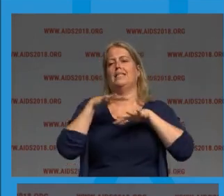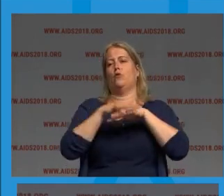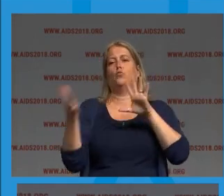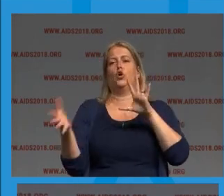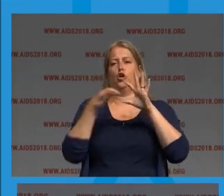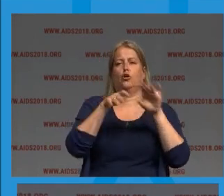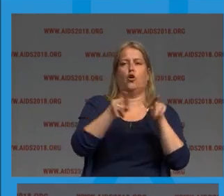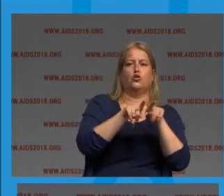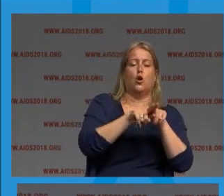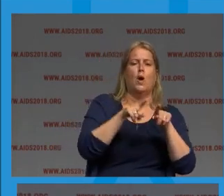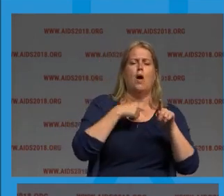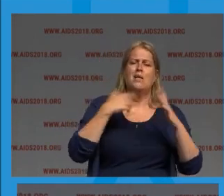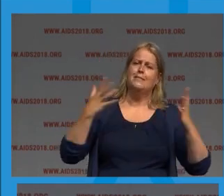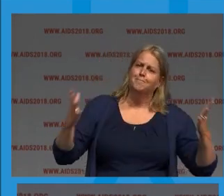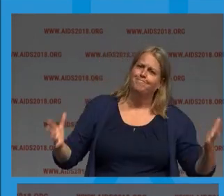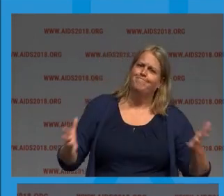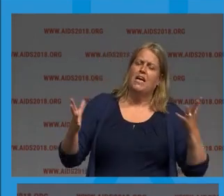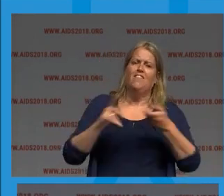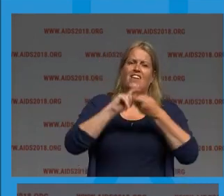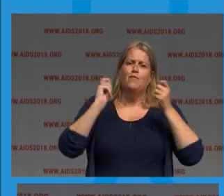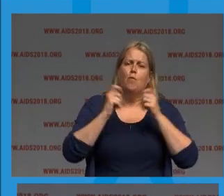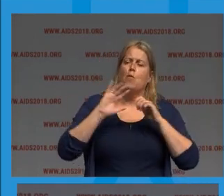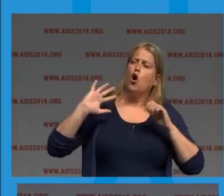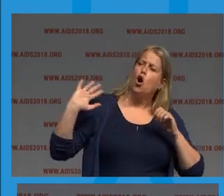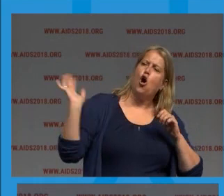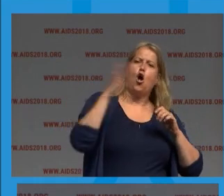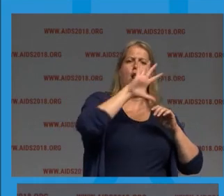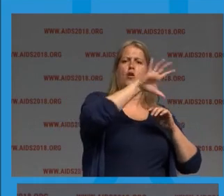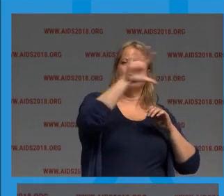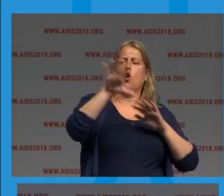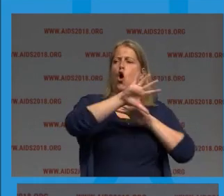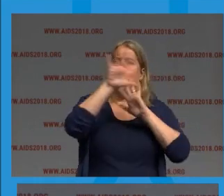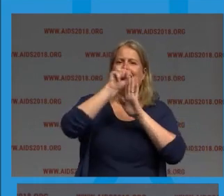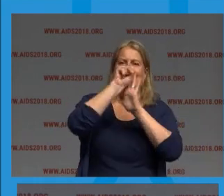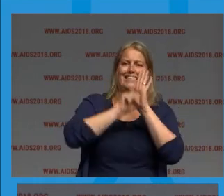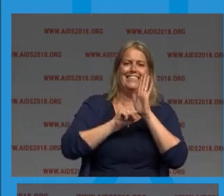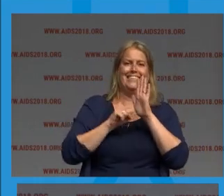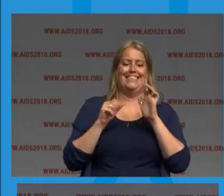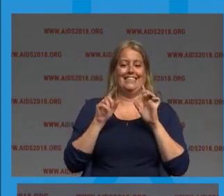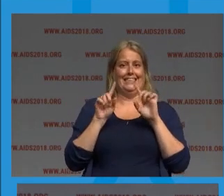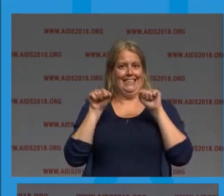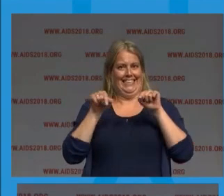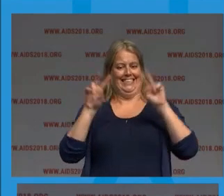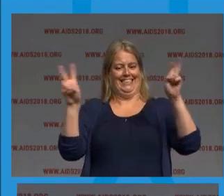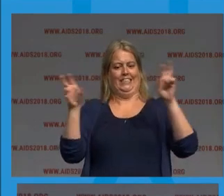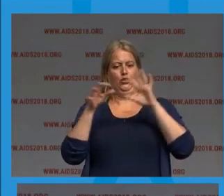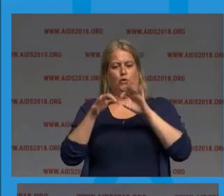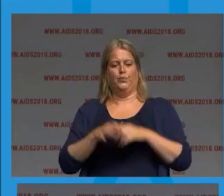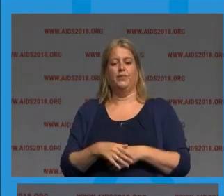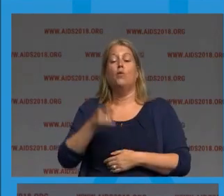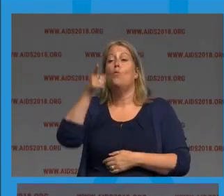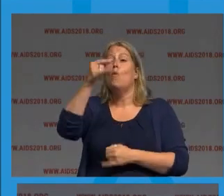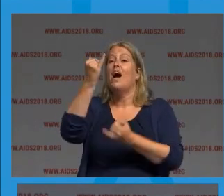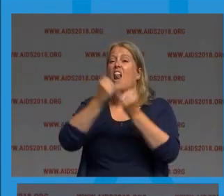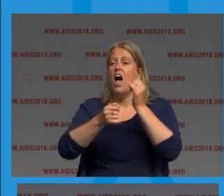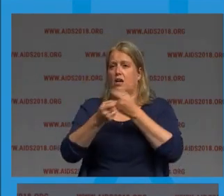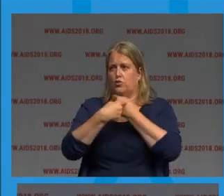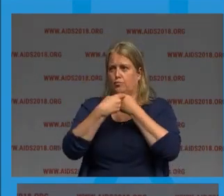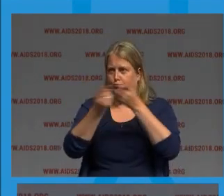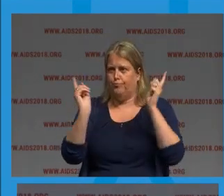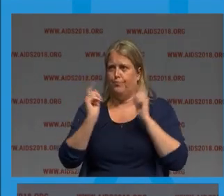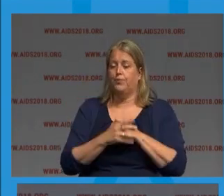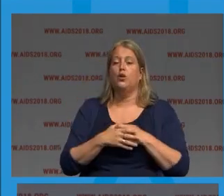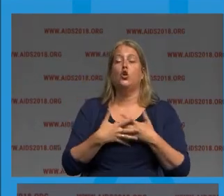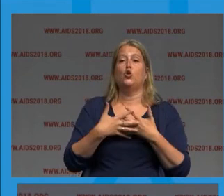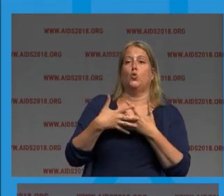support reform in all countries and all states around this issue. And one last note. The U.S.